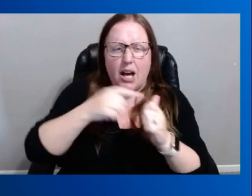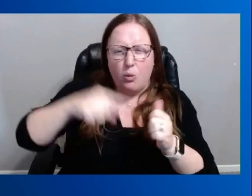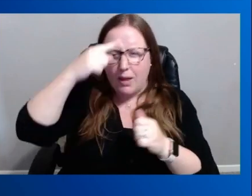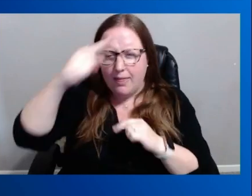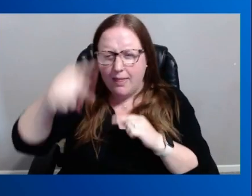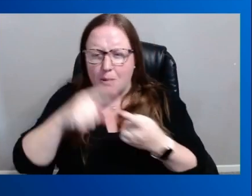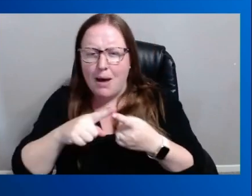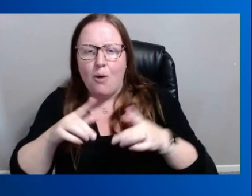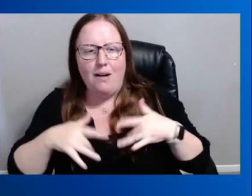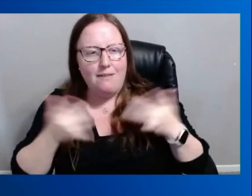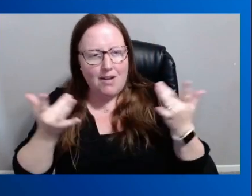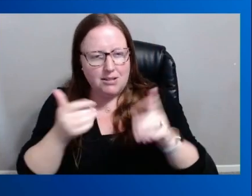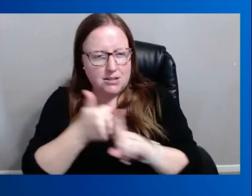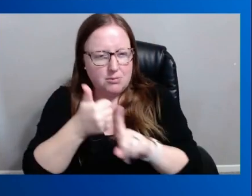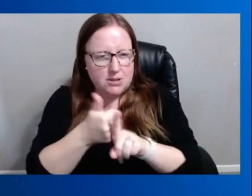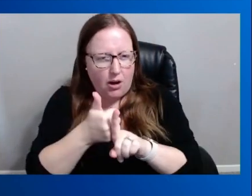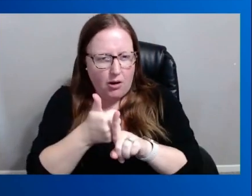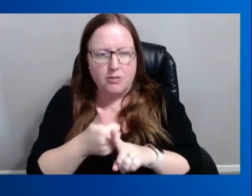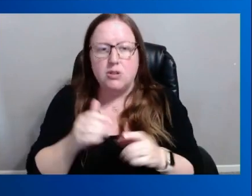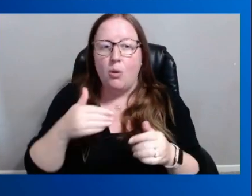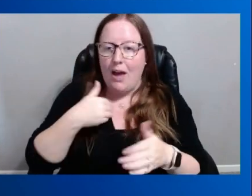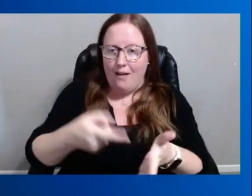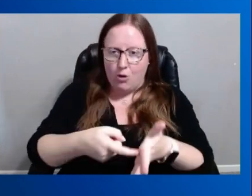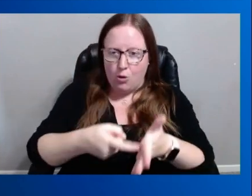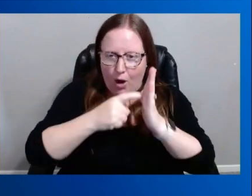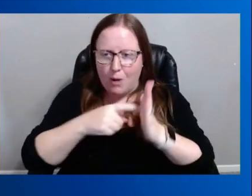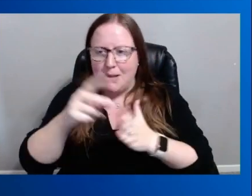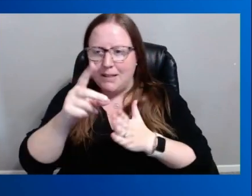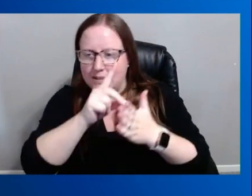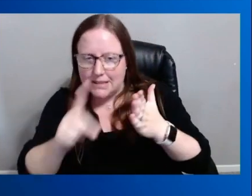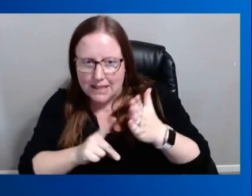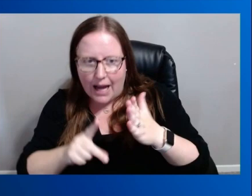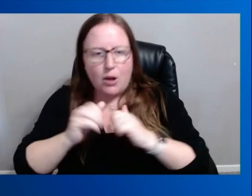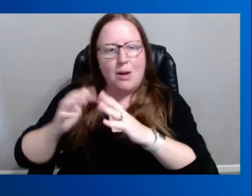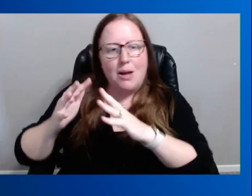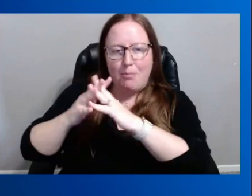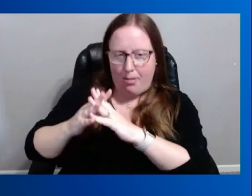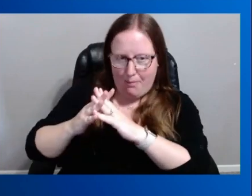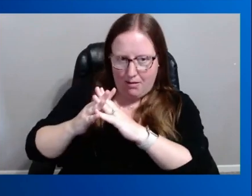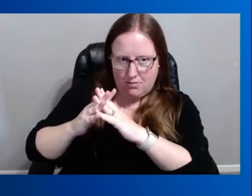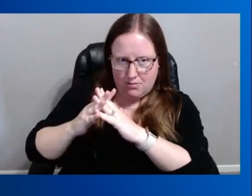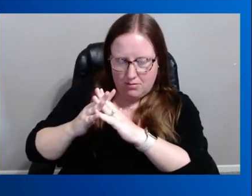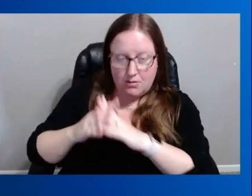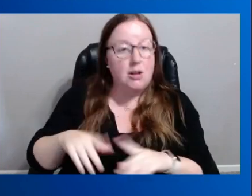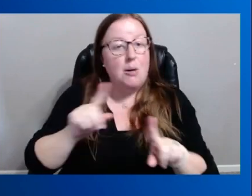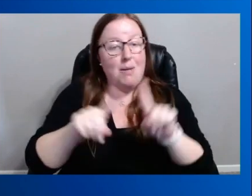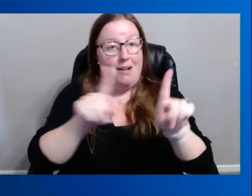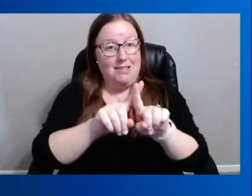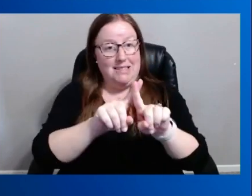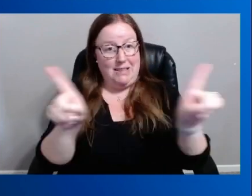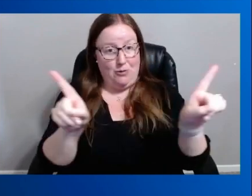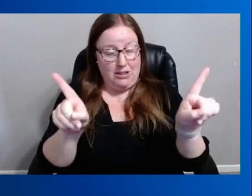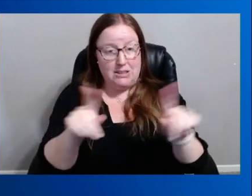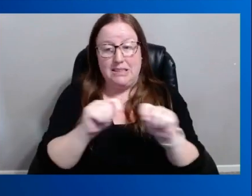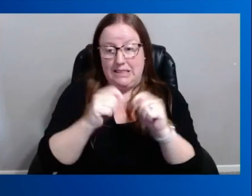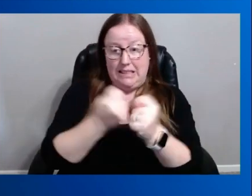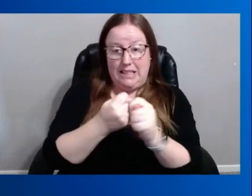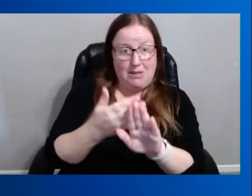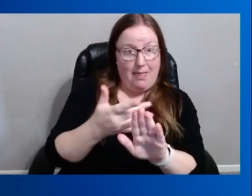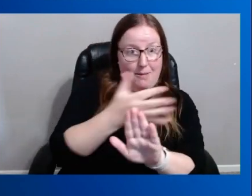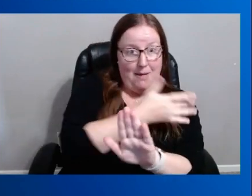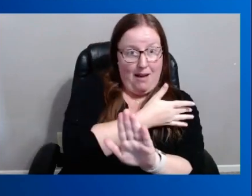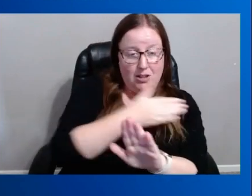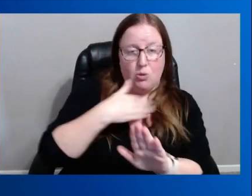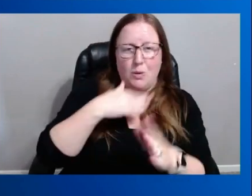events, right? We have a requirement, we design it, and we implement it. But the difference is, I've worked with teams in the past when we design APIs